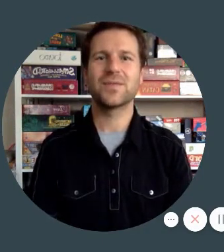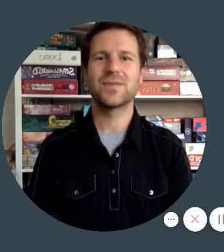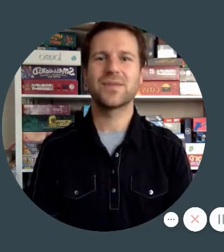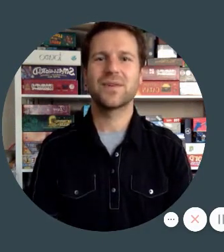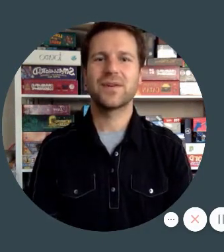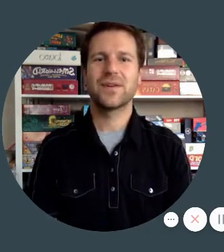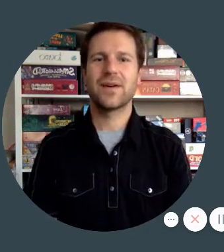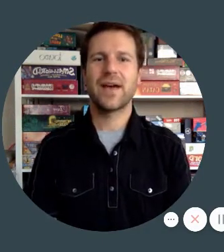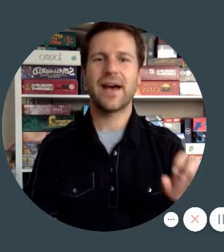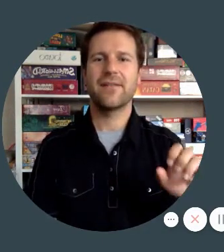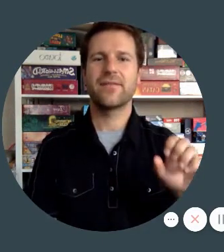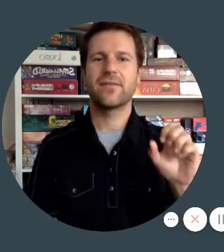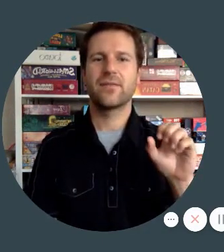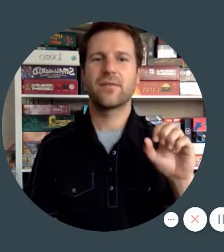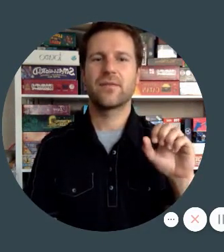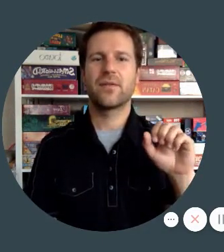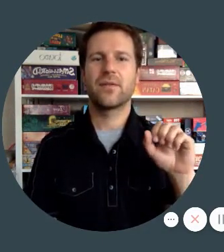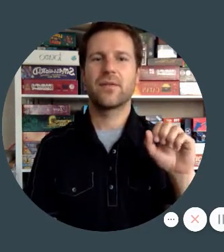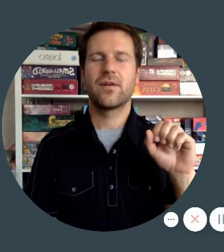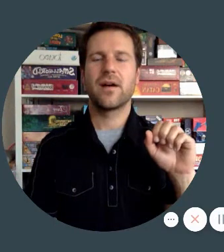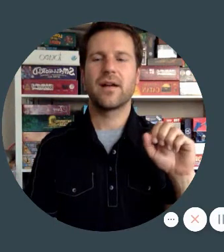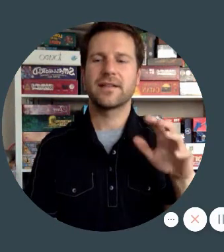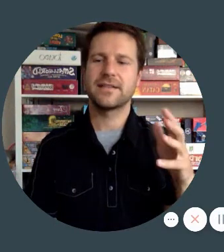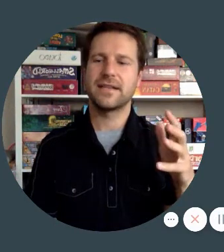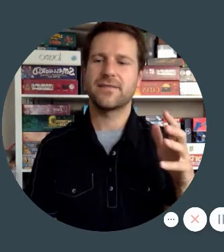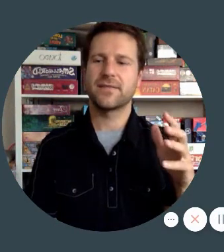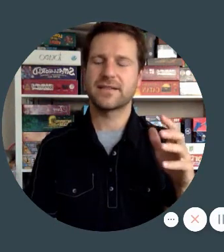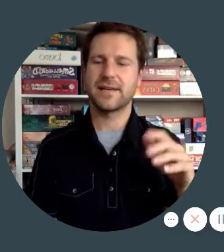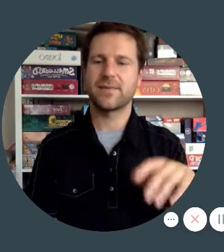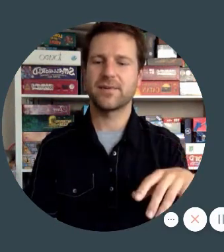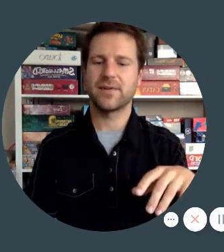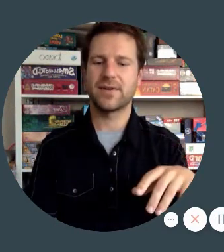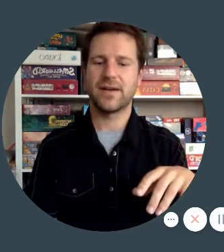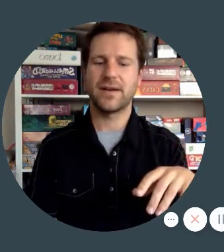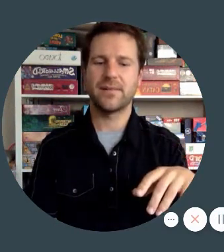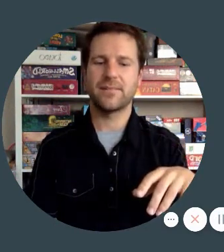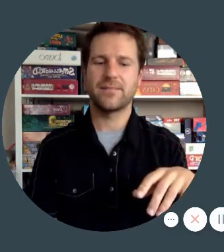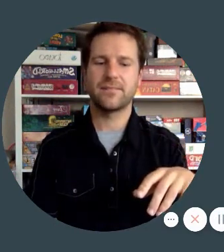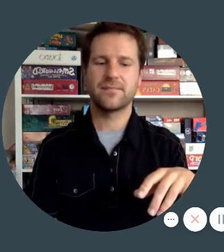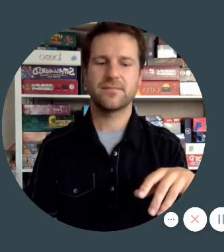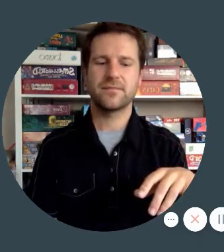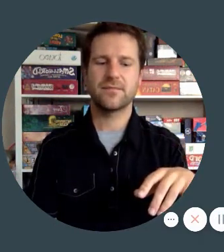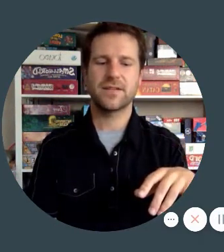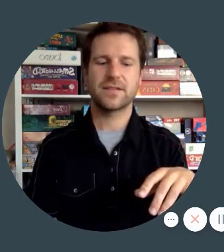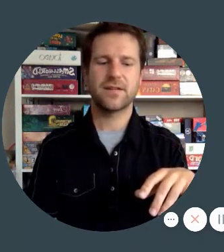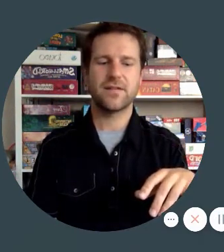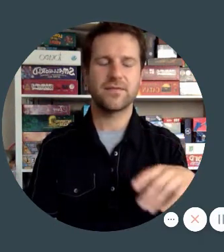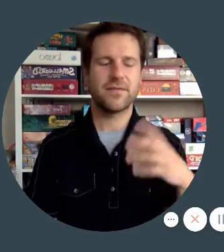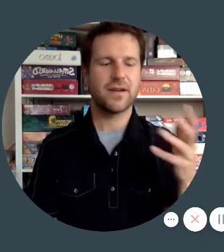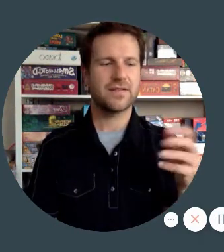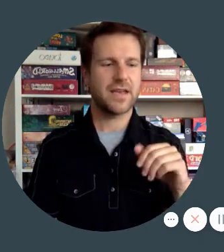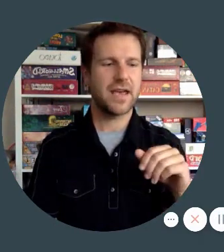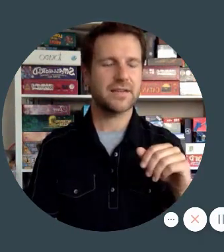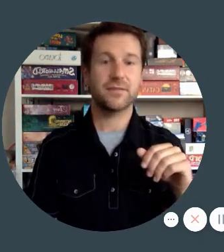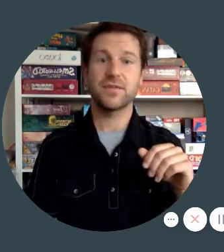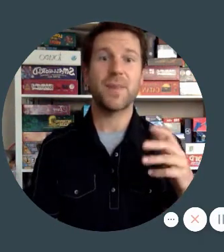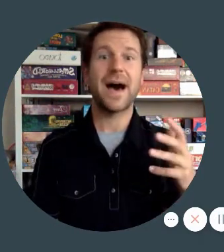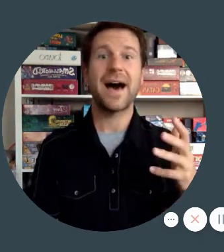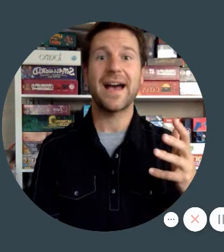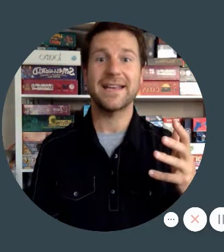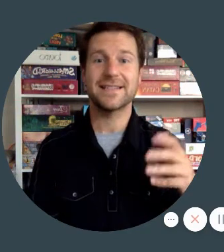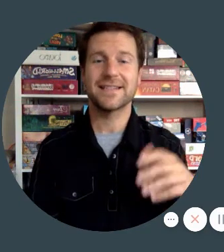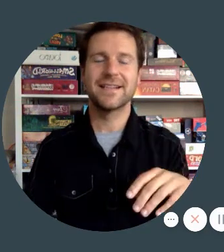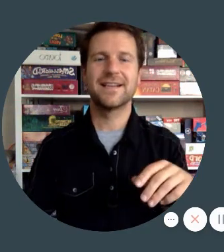Don't have, let's see, for example, let's go with, we've already used cakes, we'll